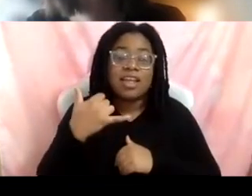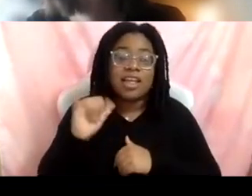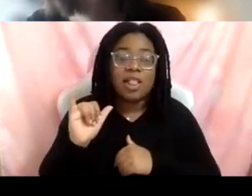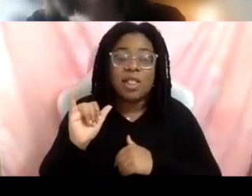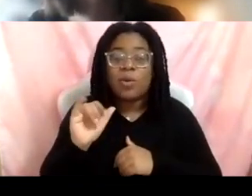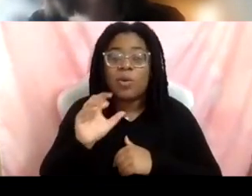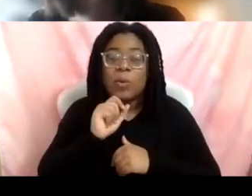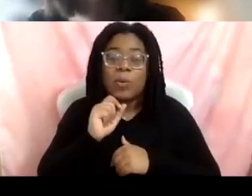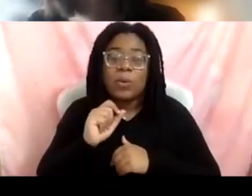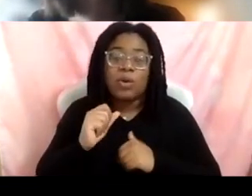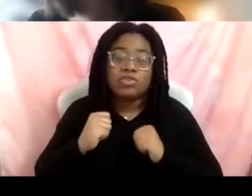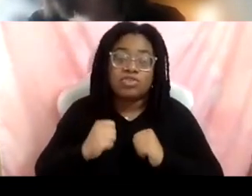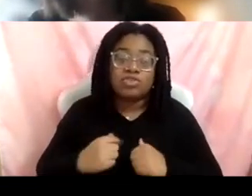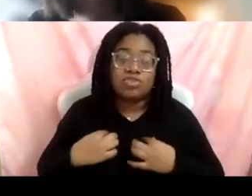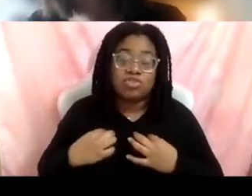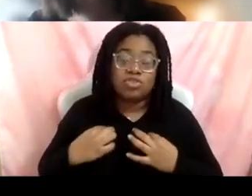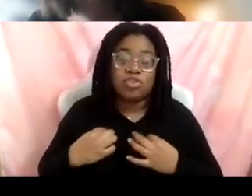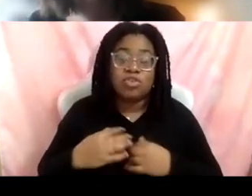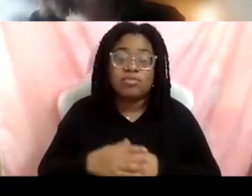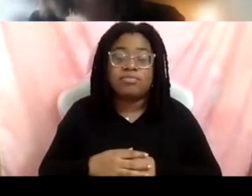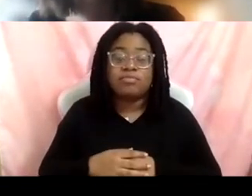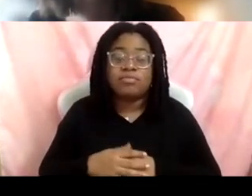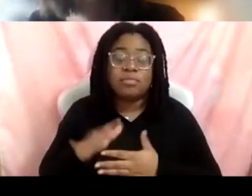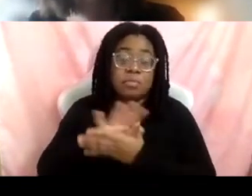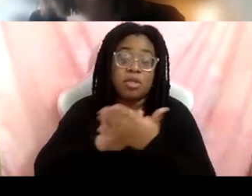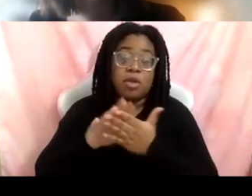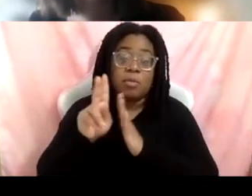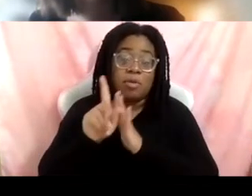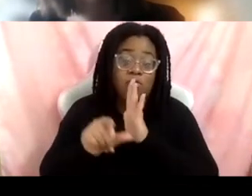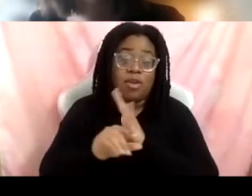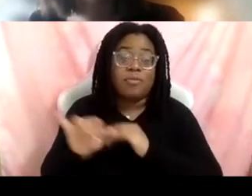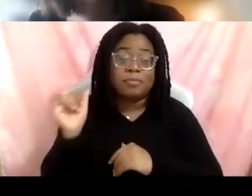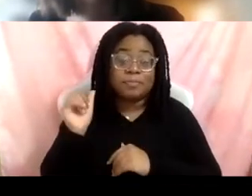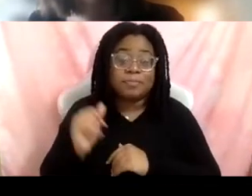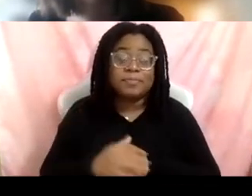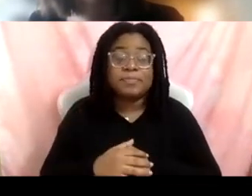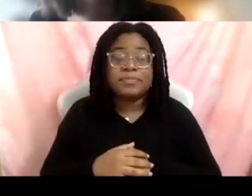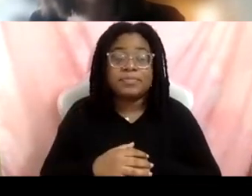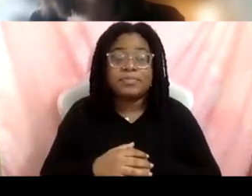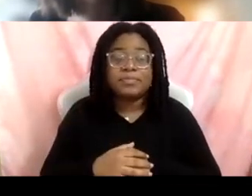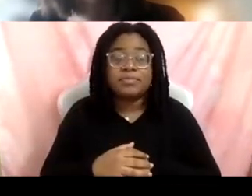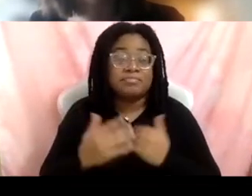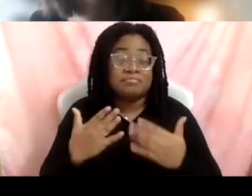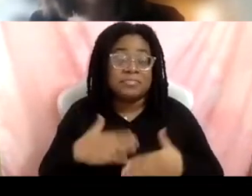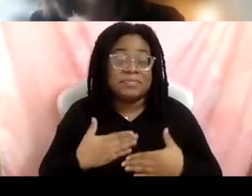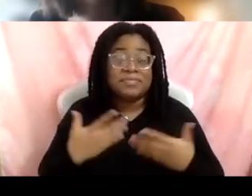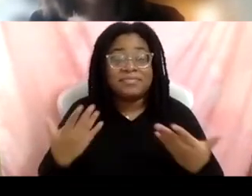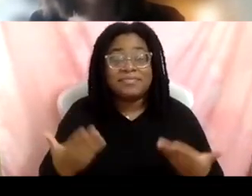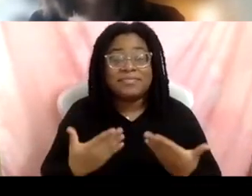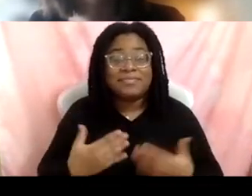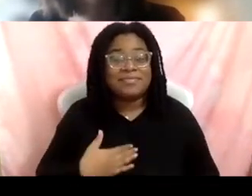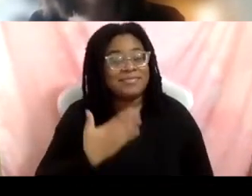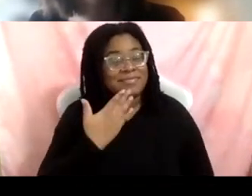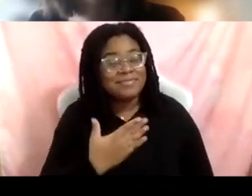orange long sleeve shirt against a blurred background. And I'm glad to be here.